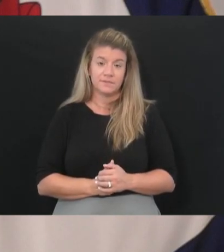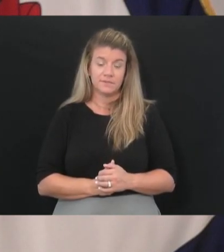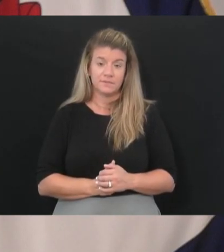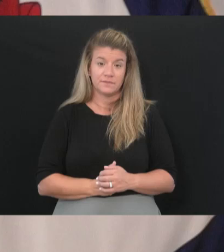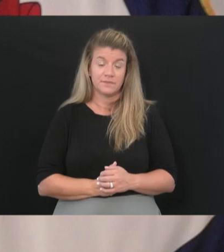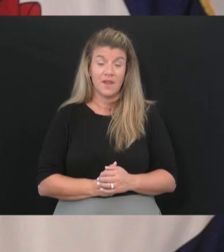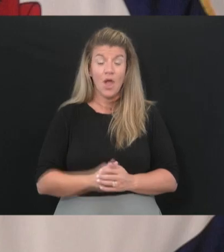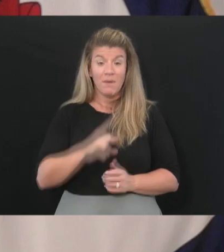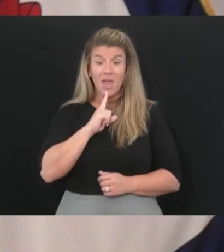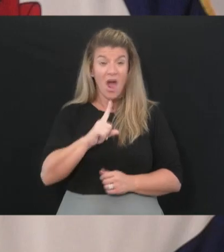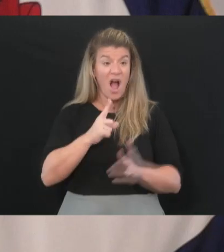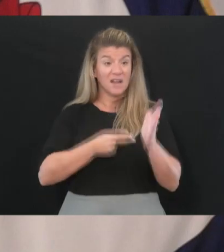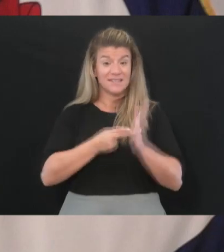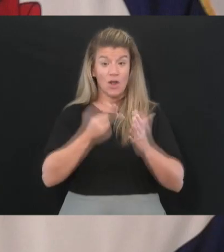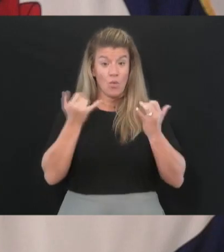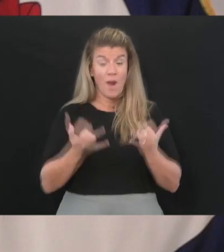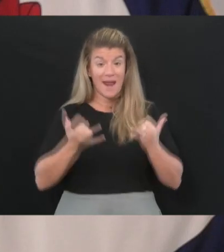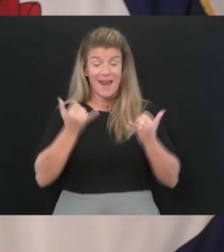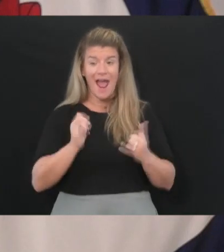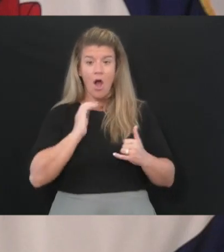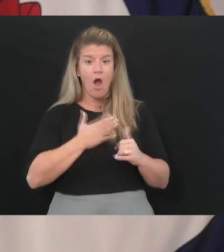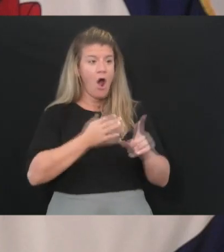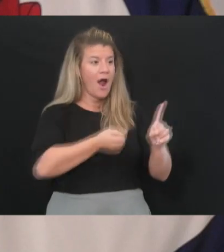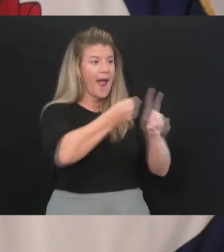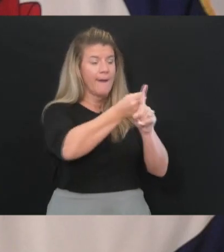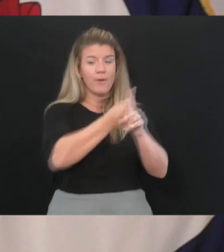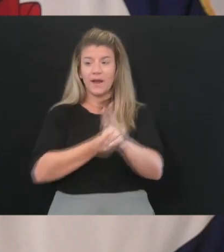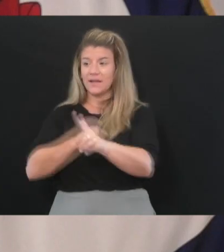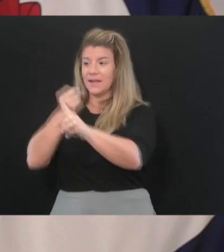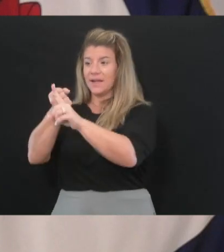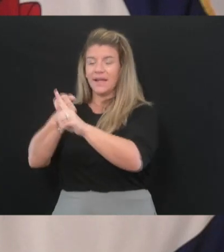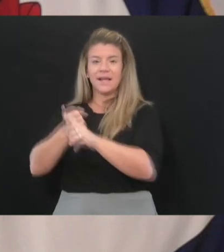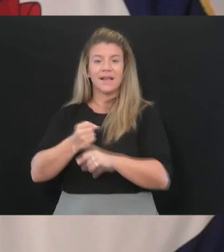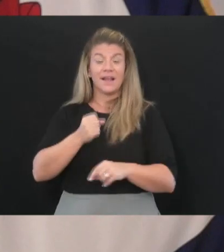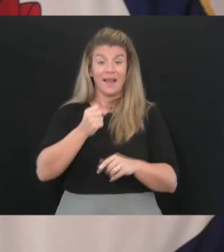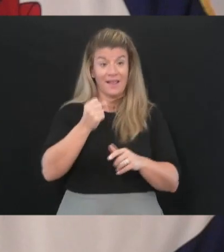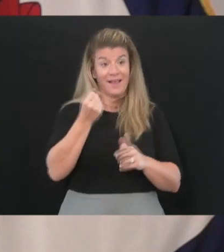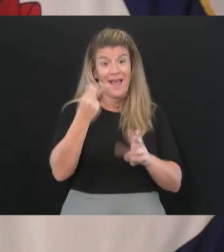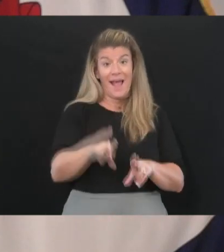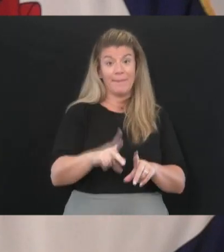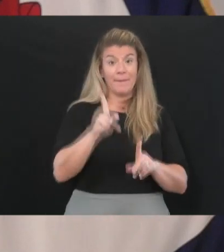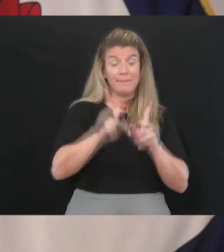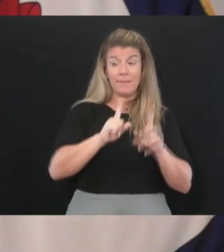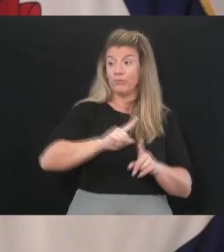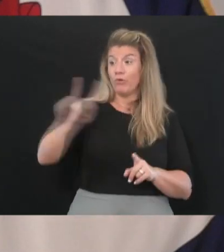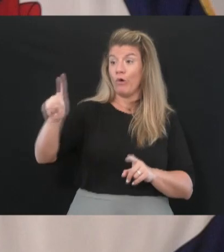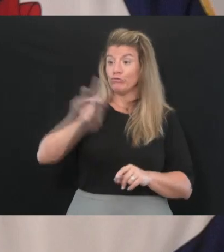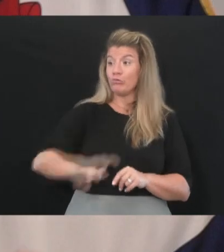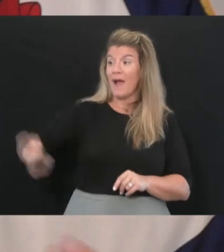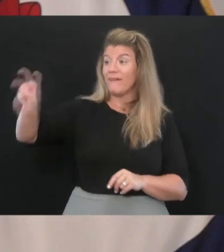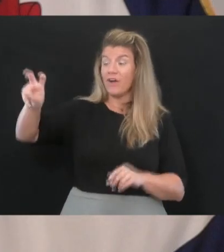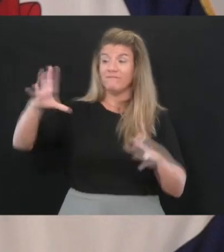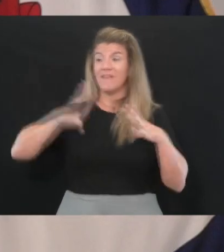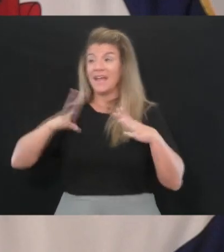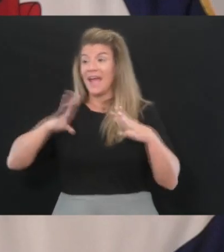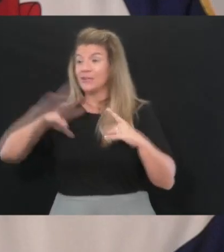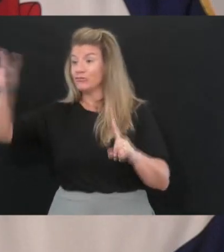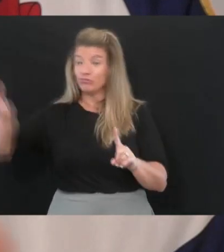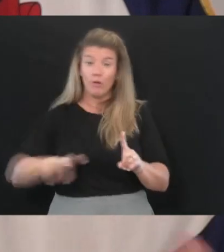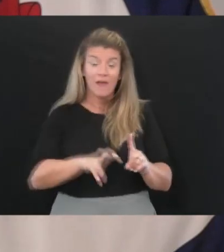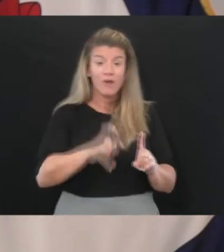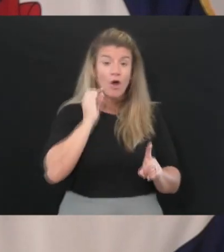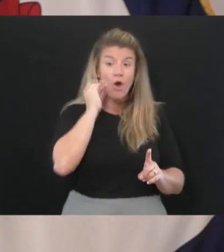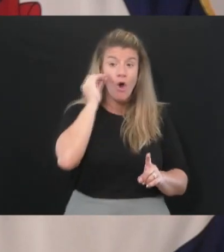outbreaks that are going on right now from the standpoint of people running off to Myrtle Beach and bringing them back, and a staff member going into a nursing home